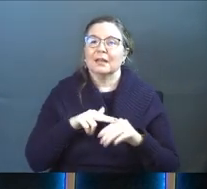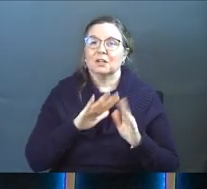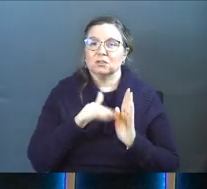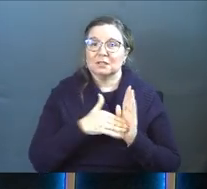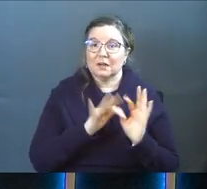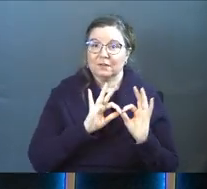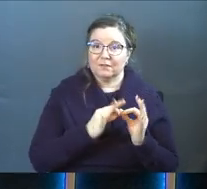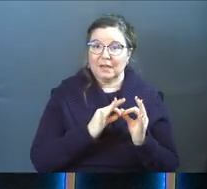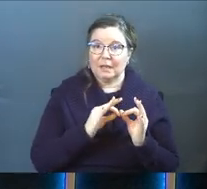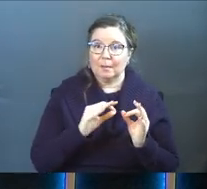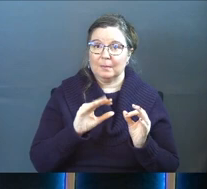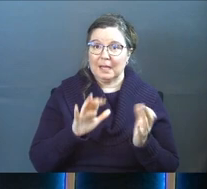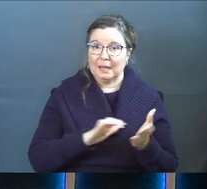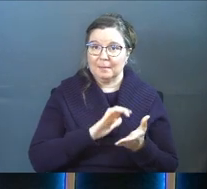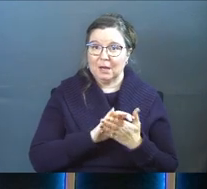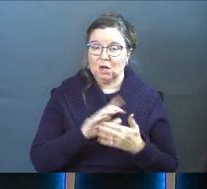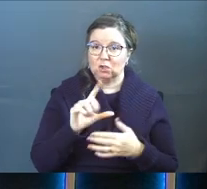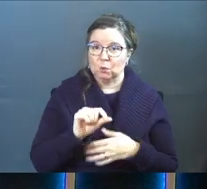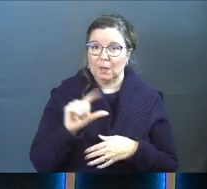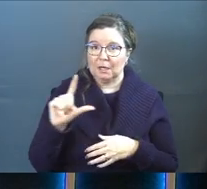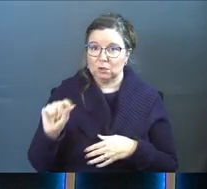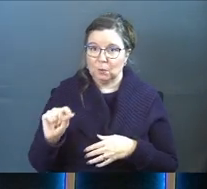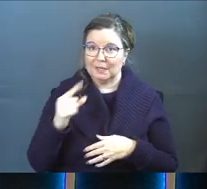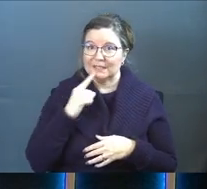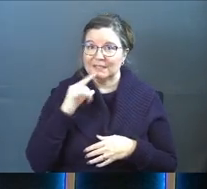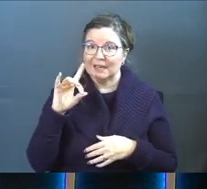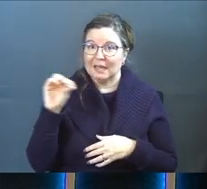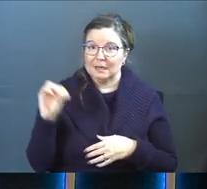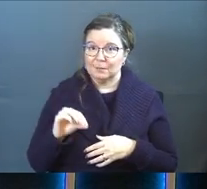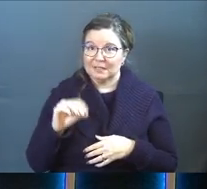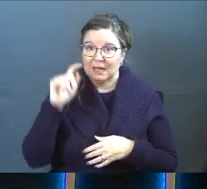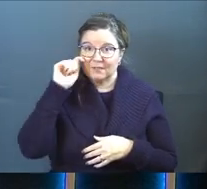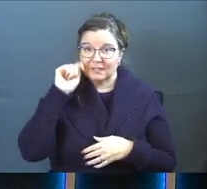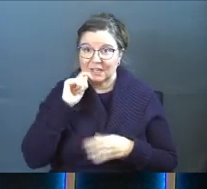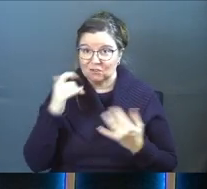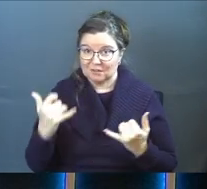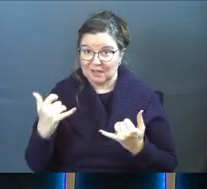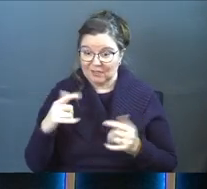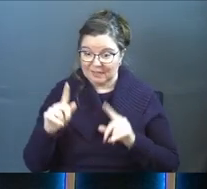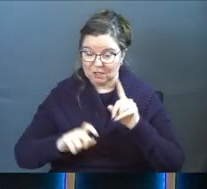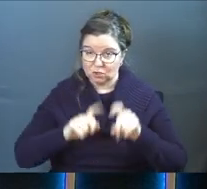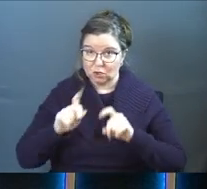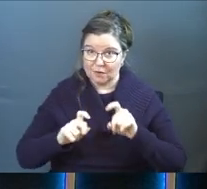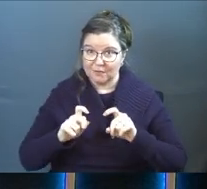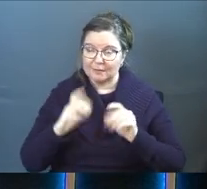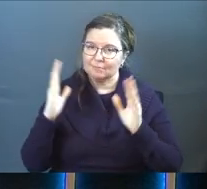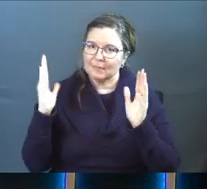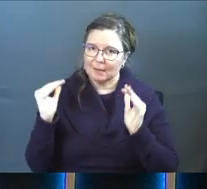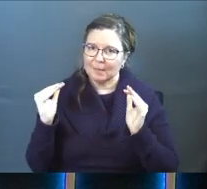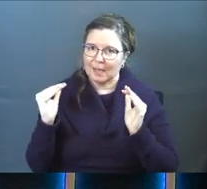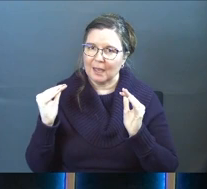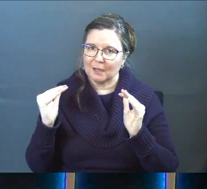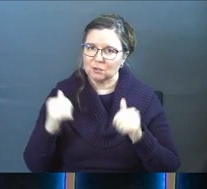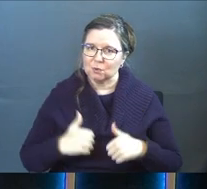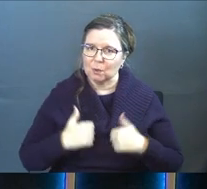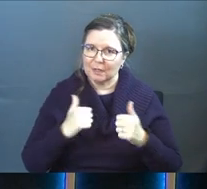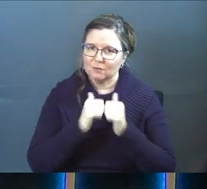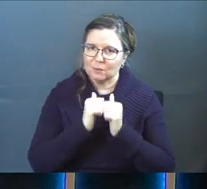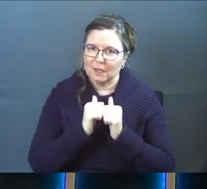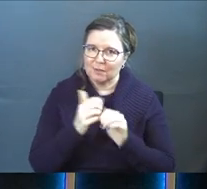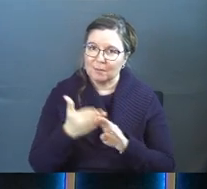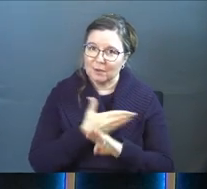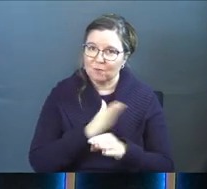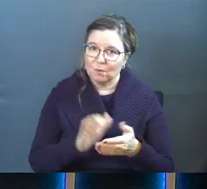Marriage in 2020 said that 80% of the teenagers that they had surveyed expect to